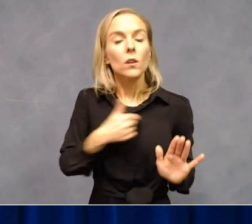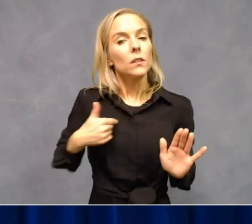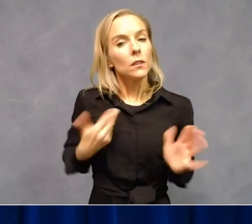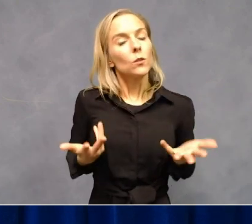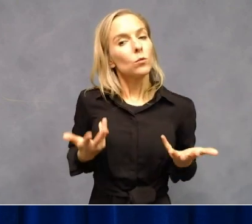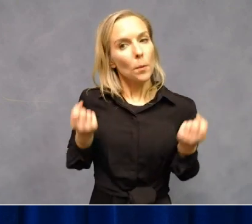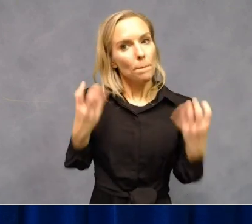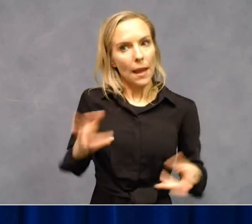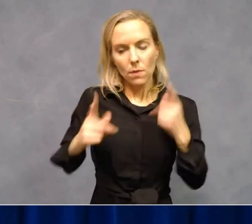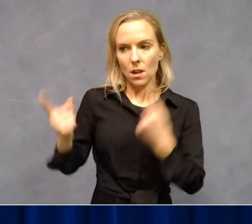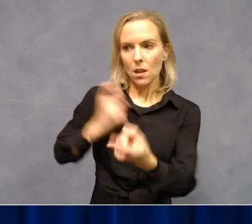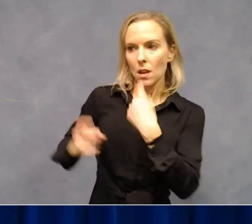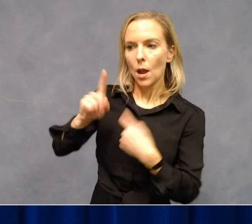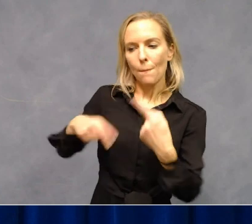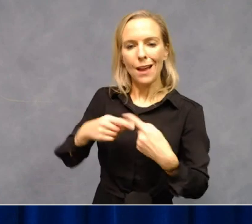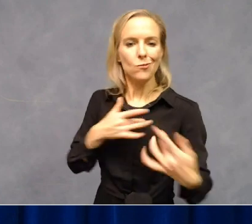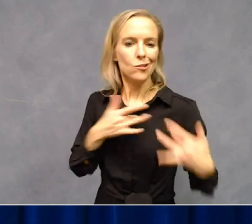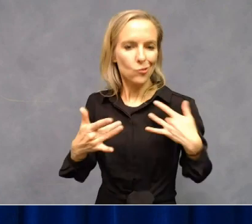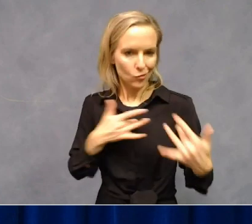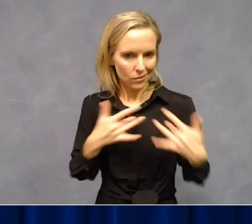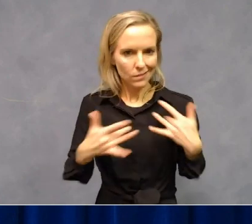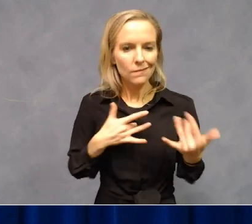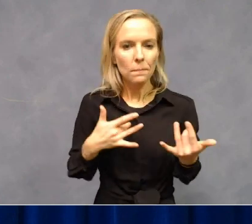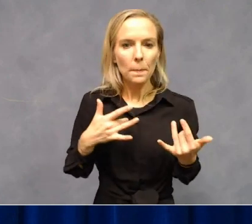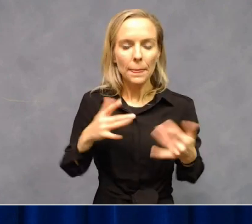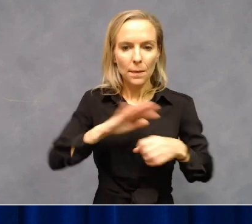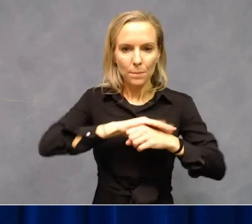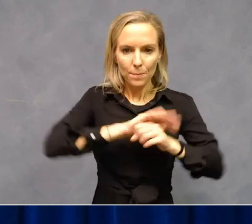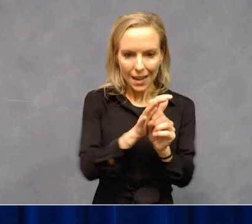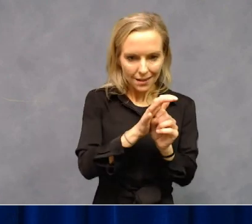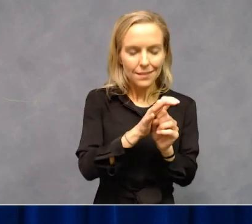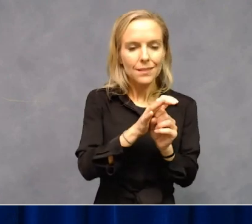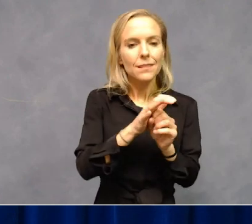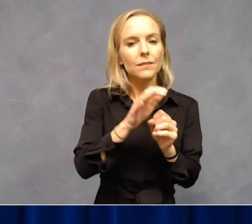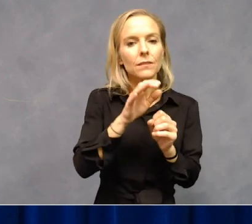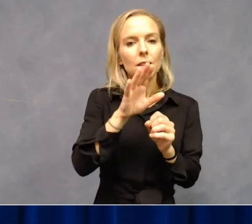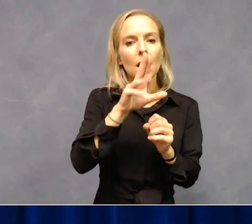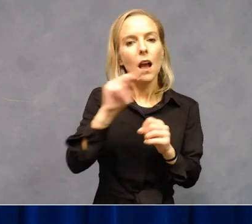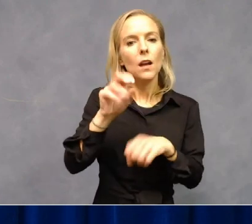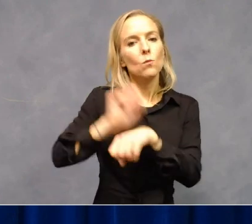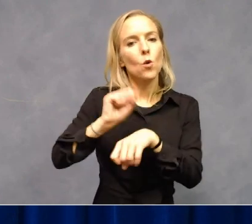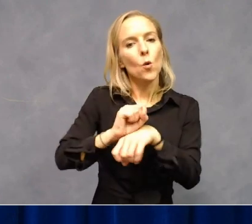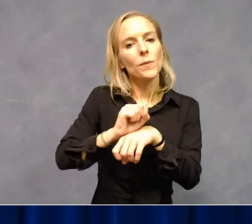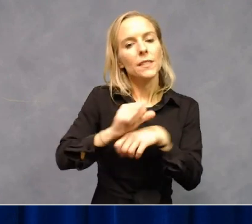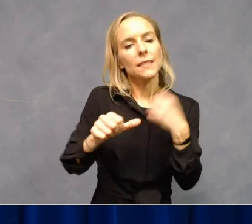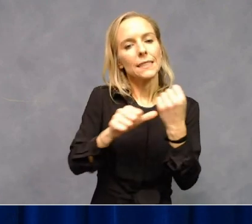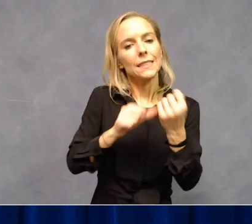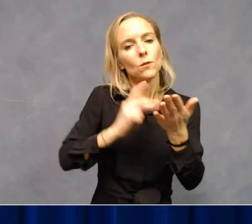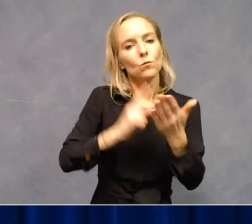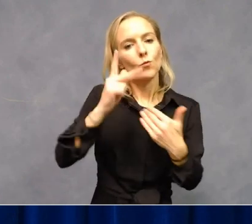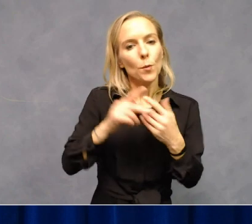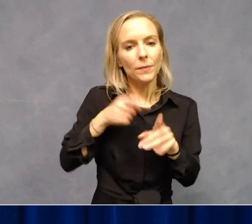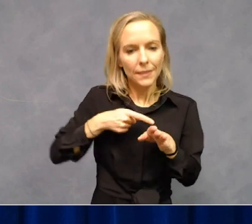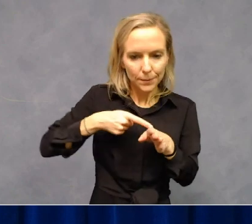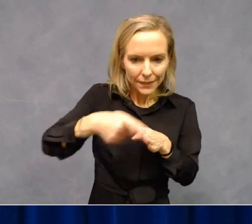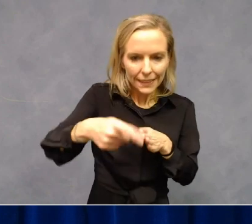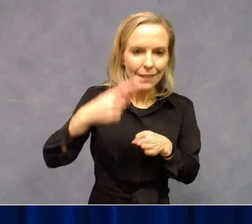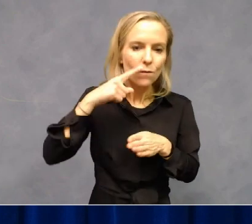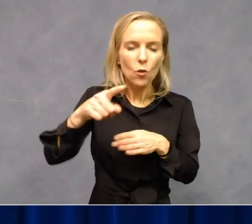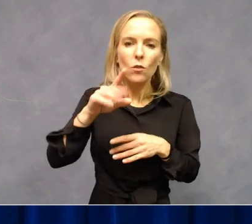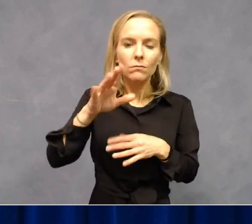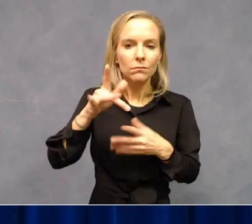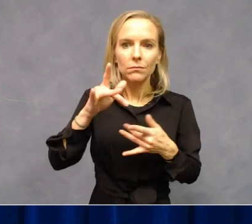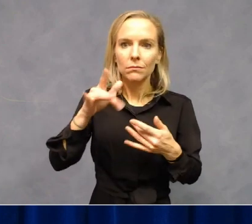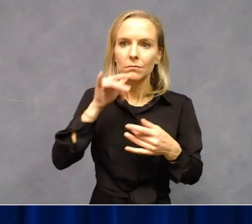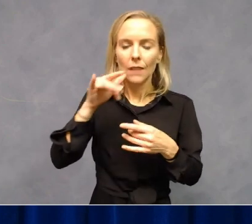and concerns about the Pandemic Unemployment Assistance Program, and in particular the overpayment notices that a lot of